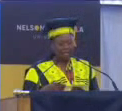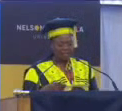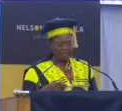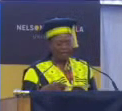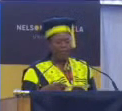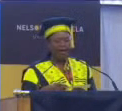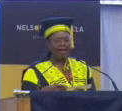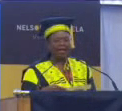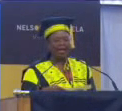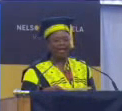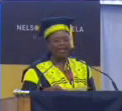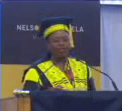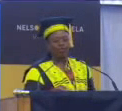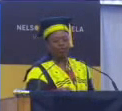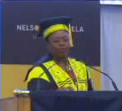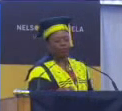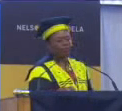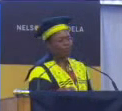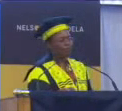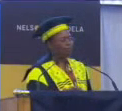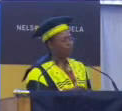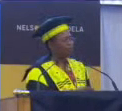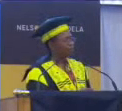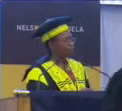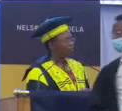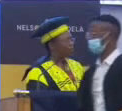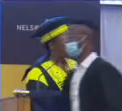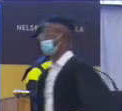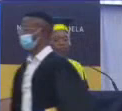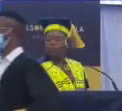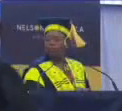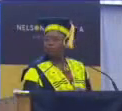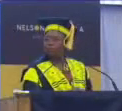Silindi Nceba Ngeketo.